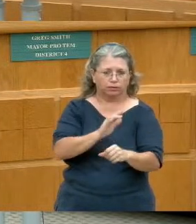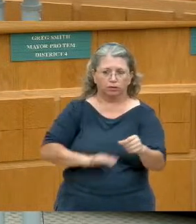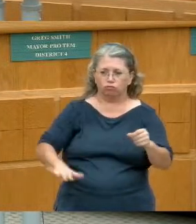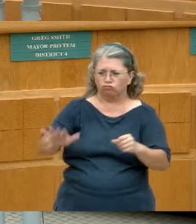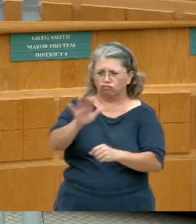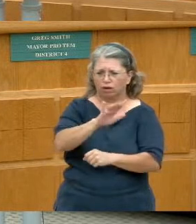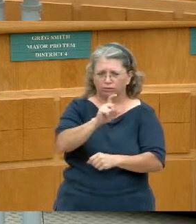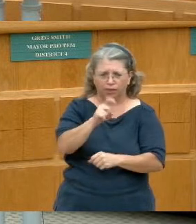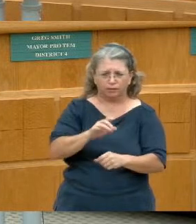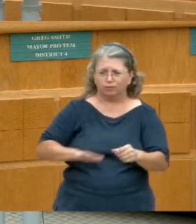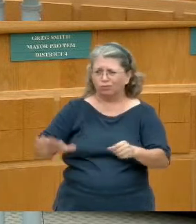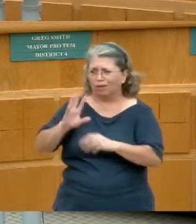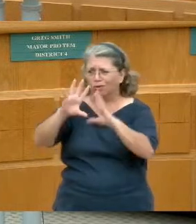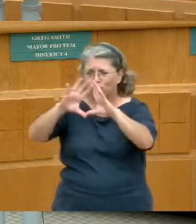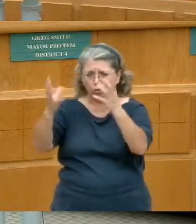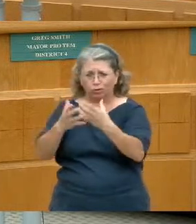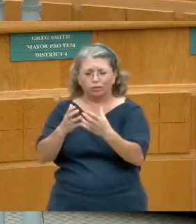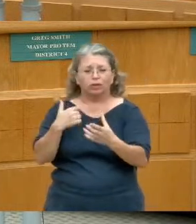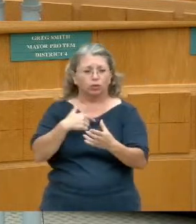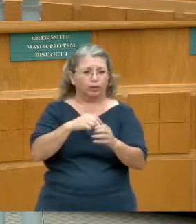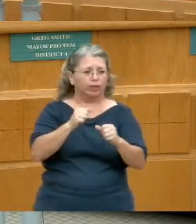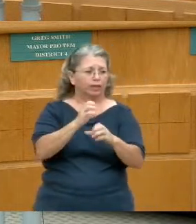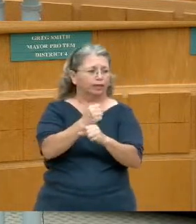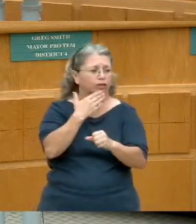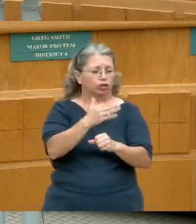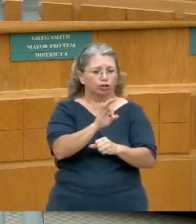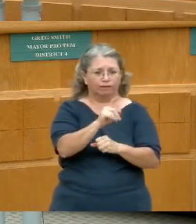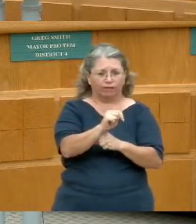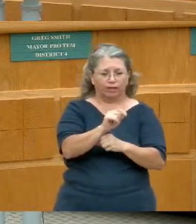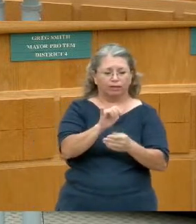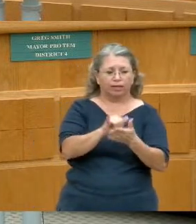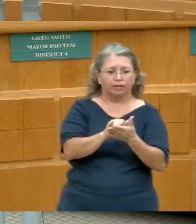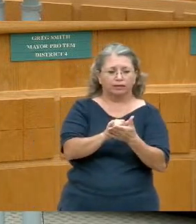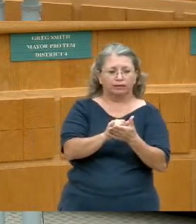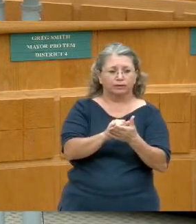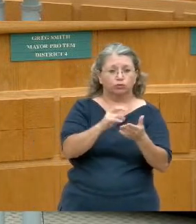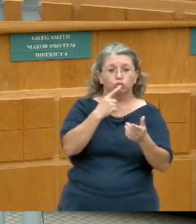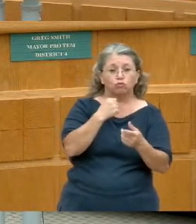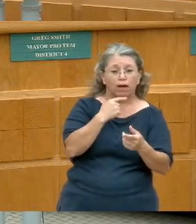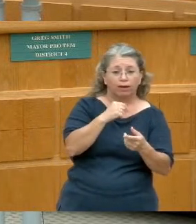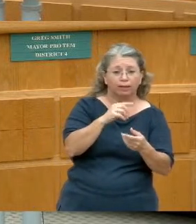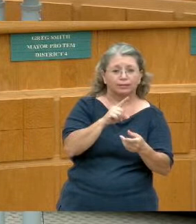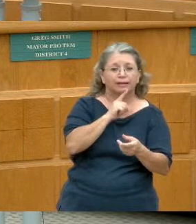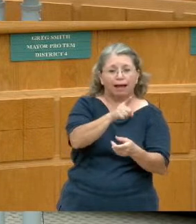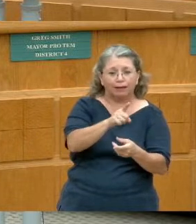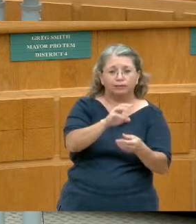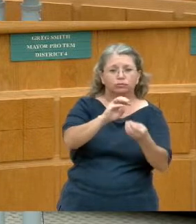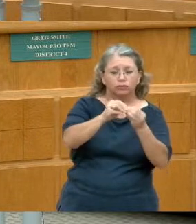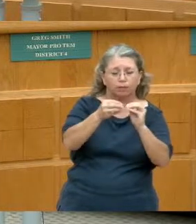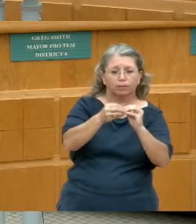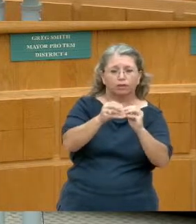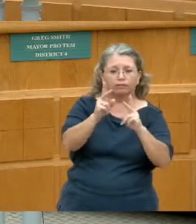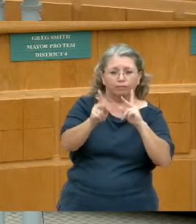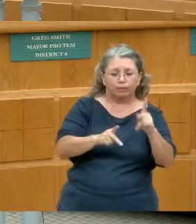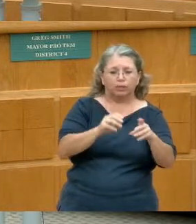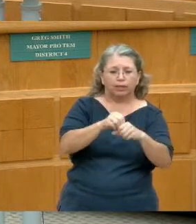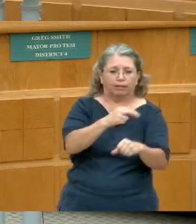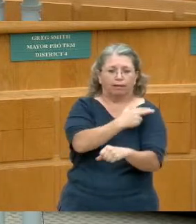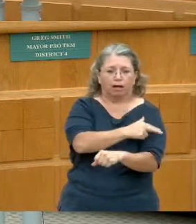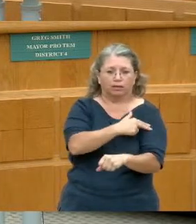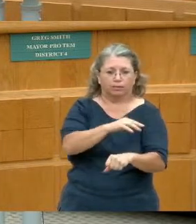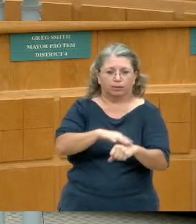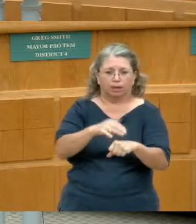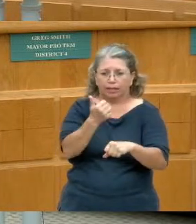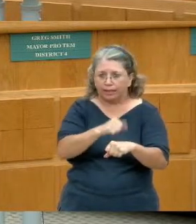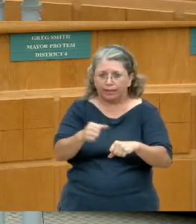really great fit between the red, which are the actual number of people that are hospitalized on any one day for COVID-19 in the